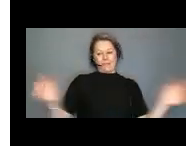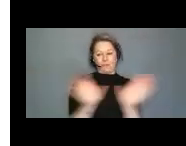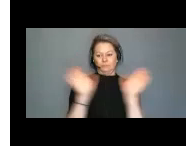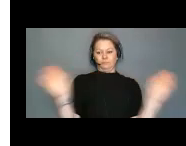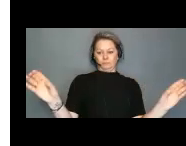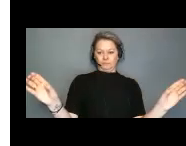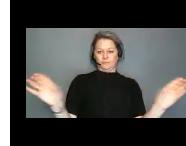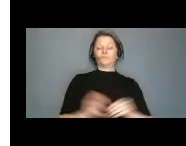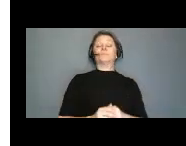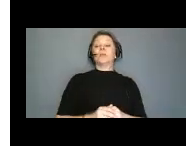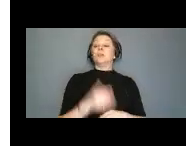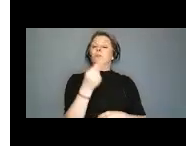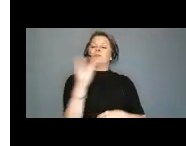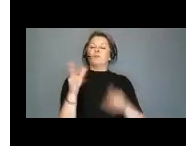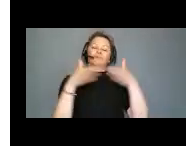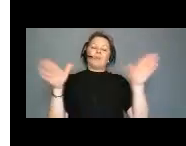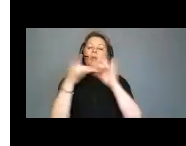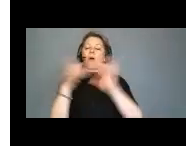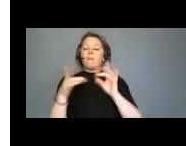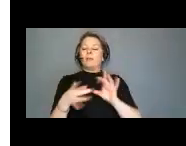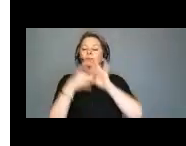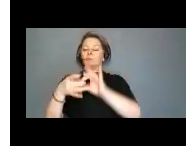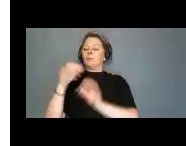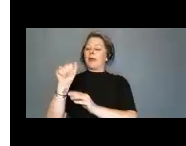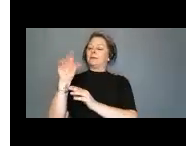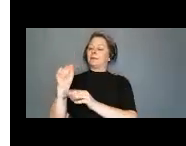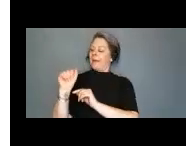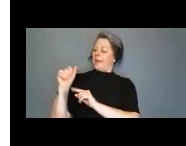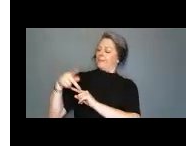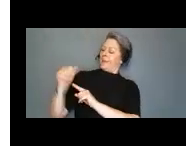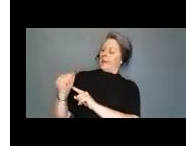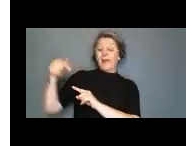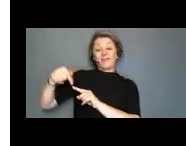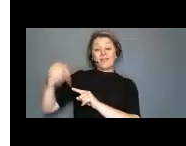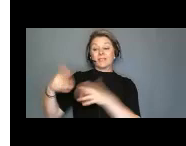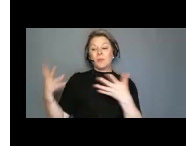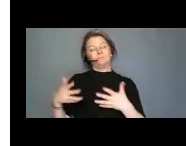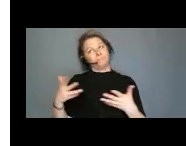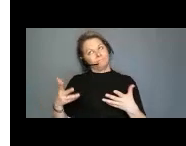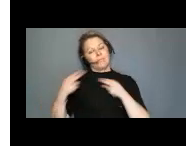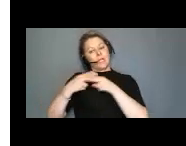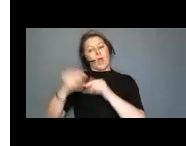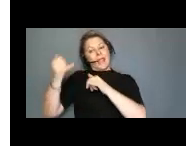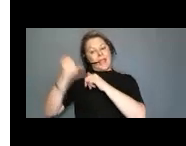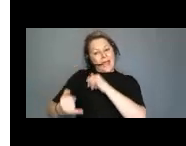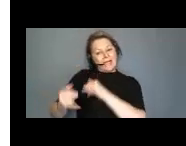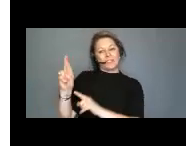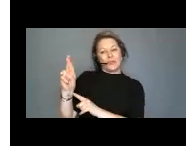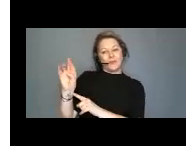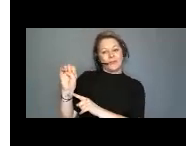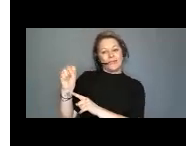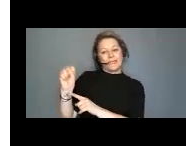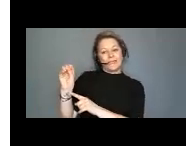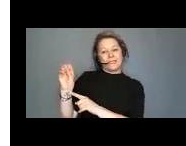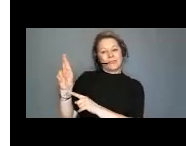the act before we move on. We call this an act of last resort, which basically